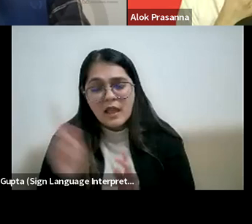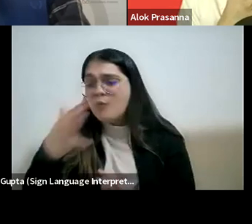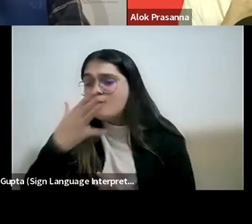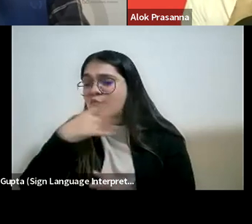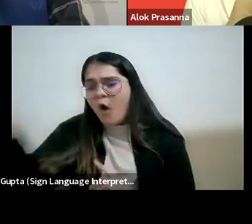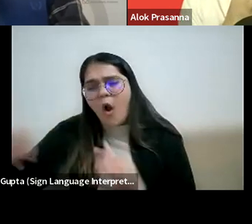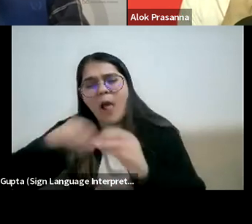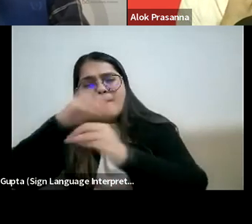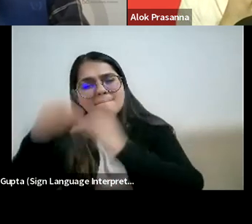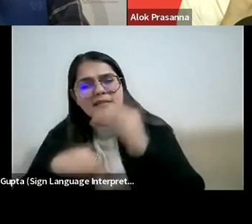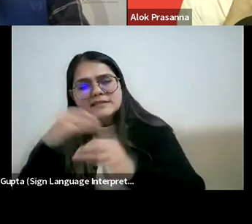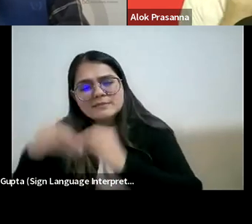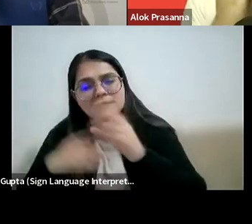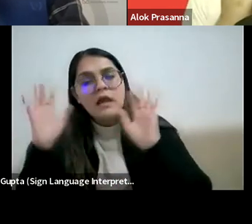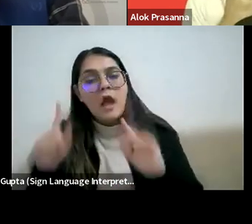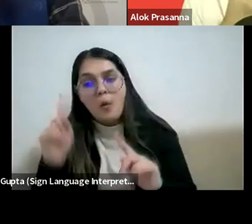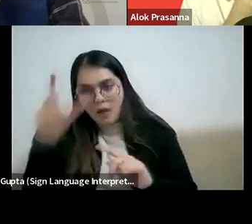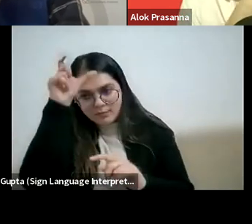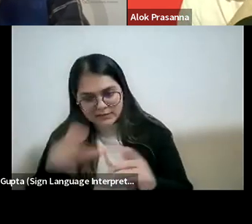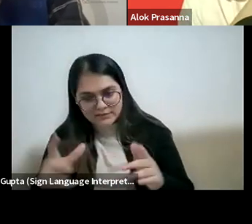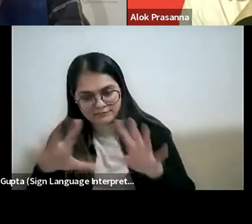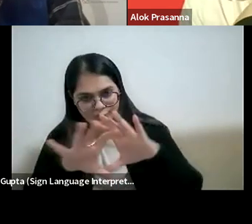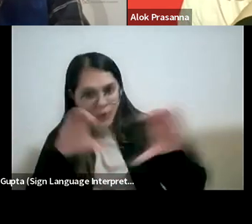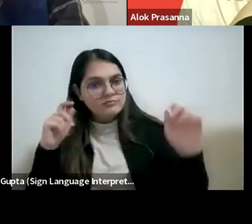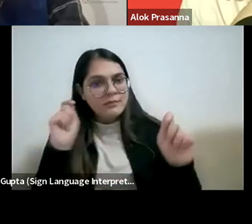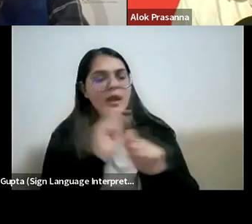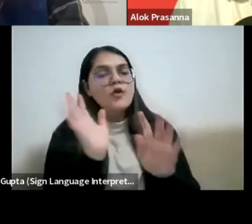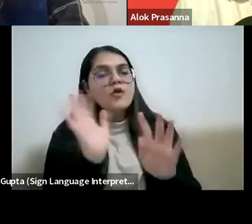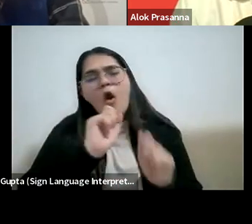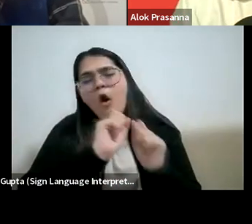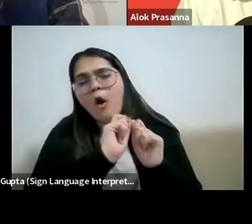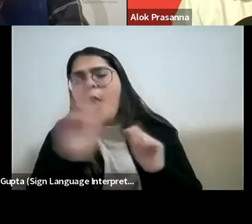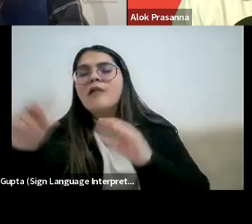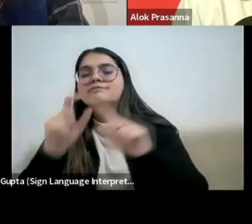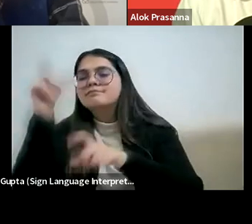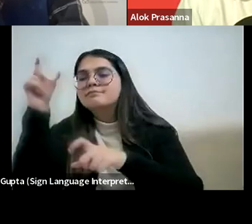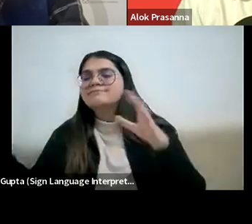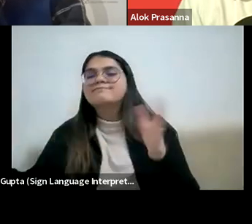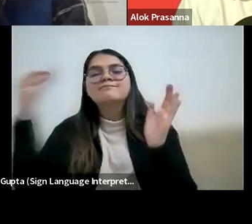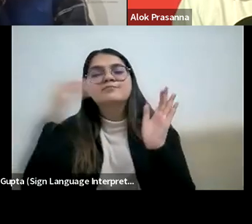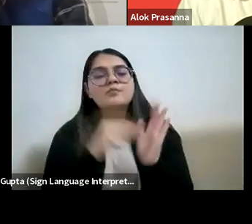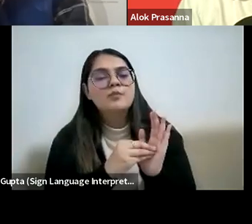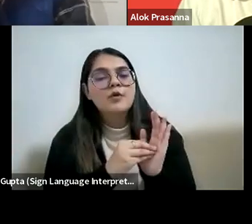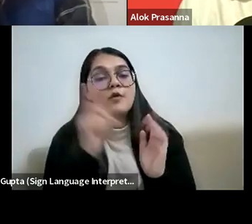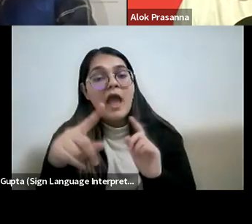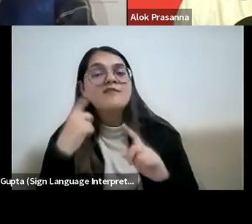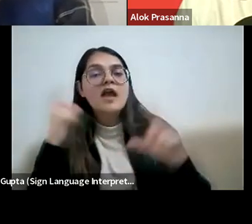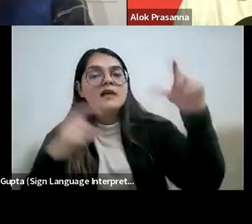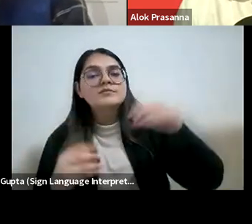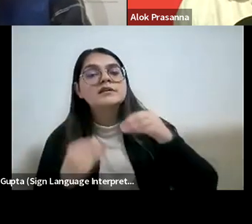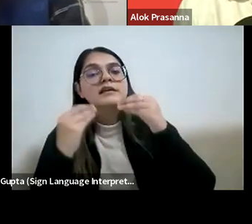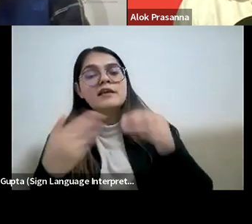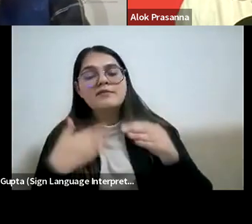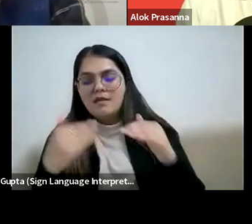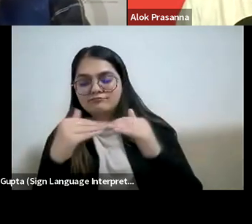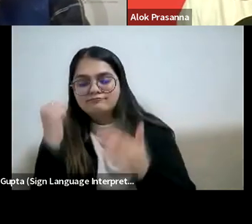document. Now, the Constitution has expressed itself through explicit words. It uses expression as when it's giving rights in Part 3